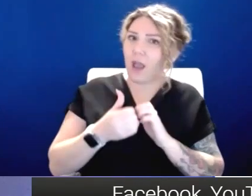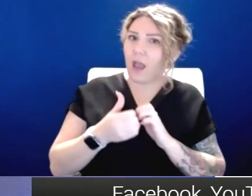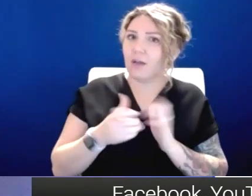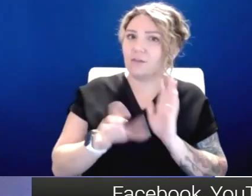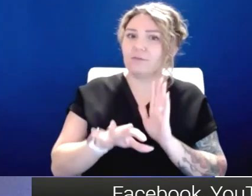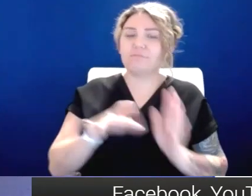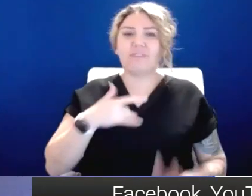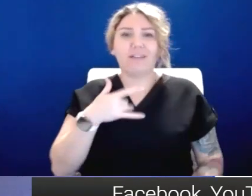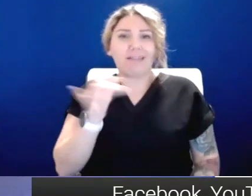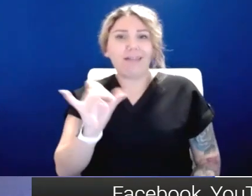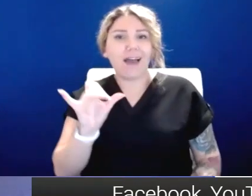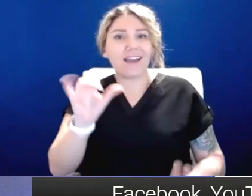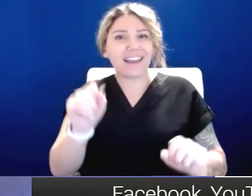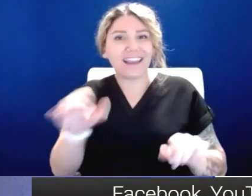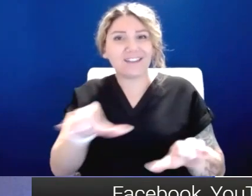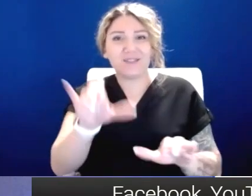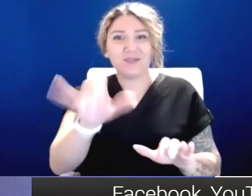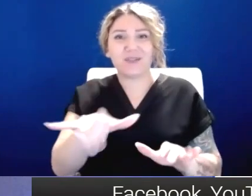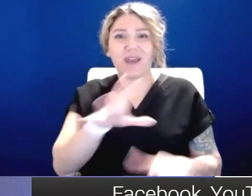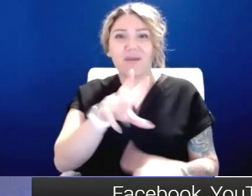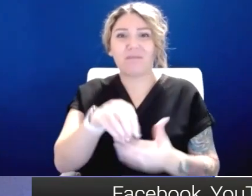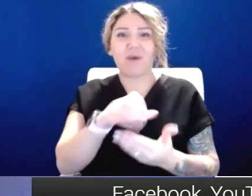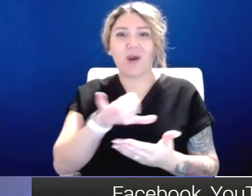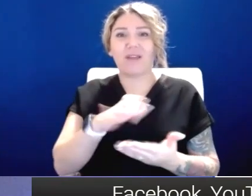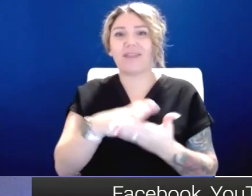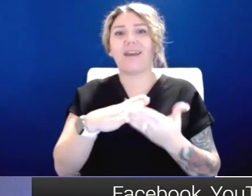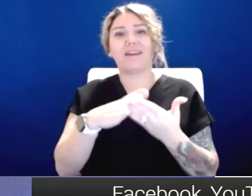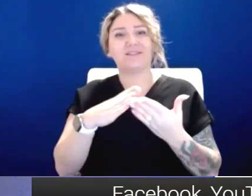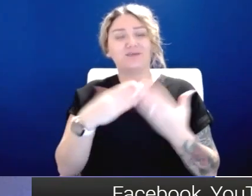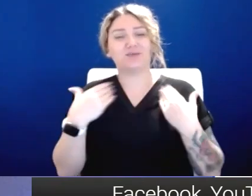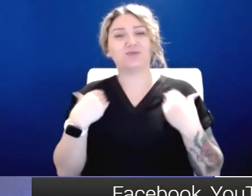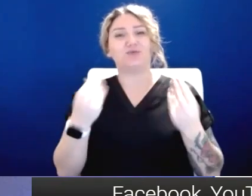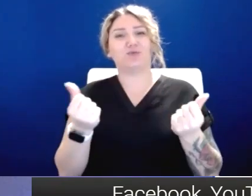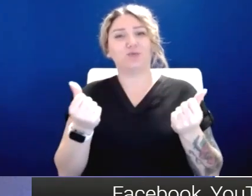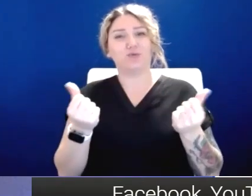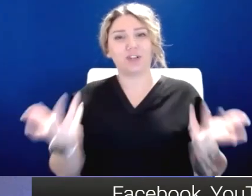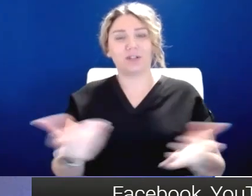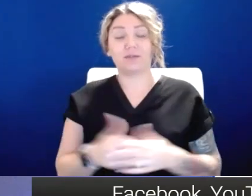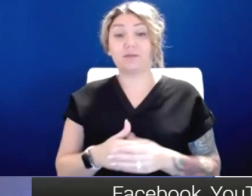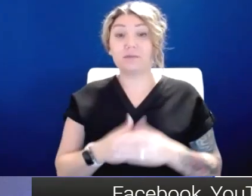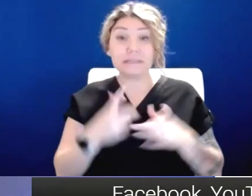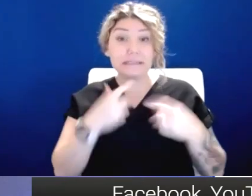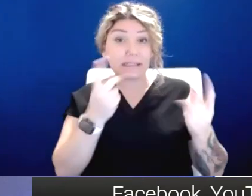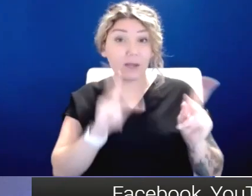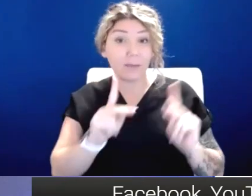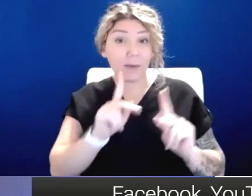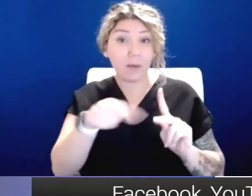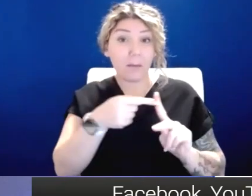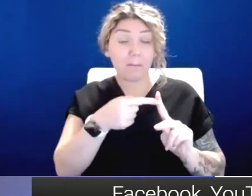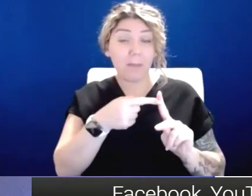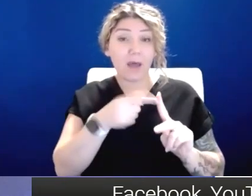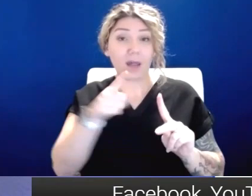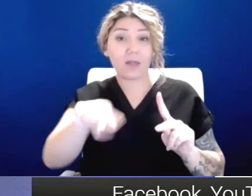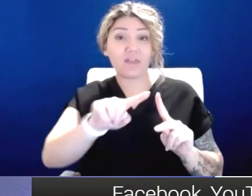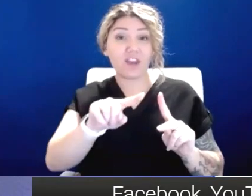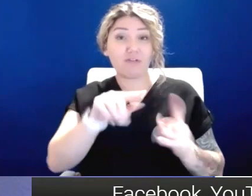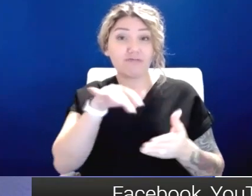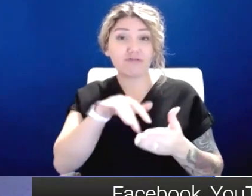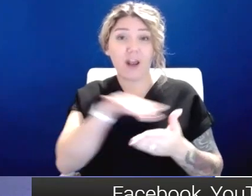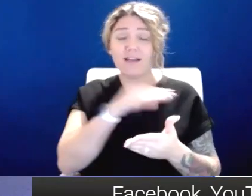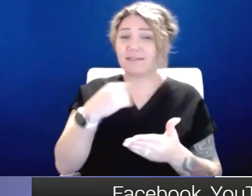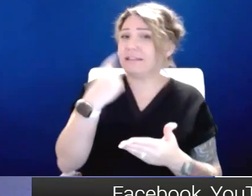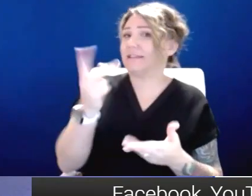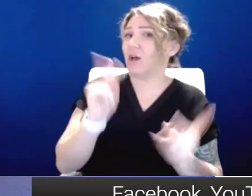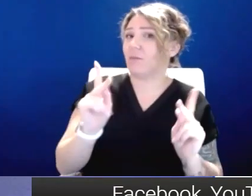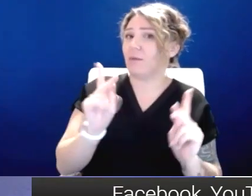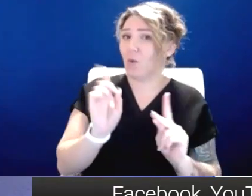do. They can be a part of the solution. So tell people about the trials. And then when you're done with that, I'm going to tell people where they can go to